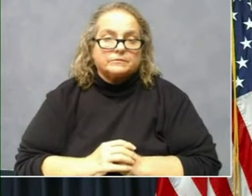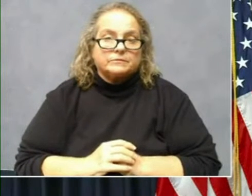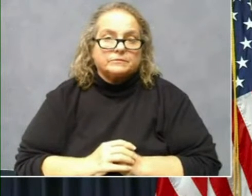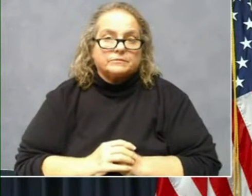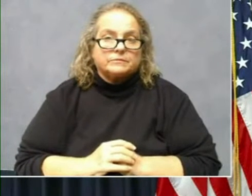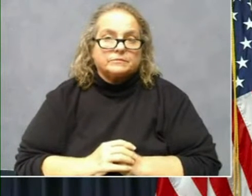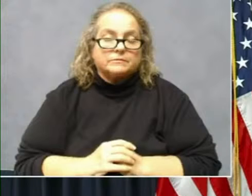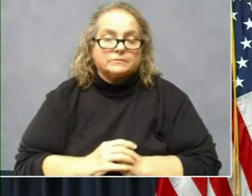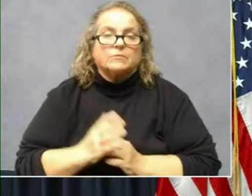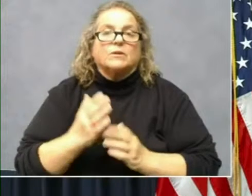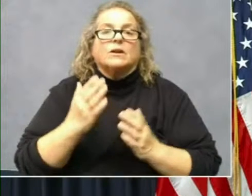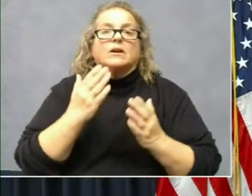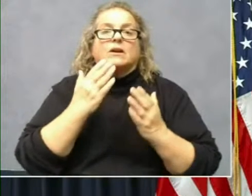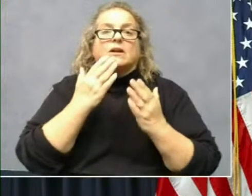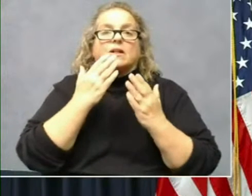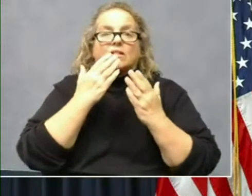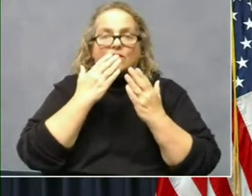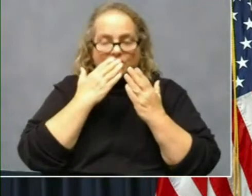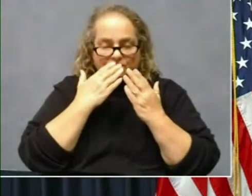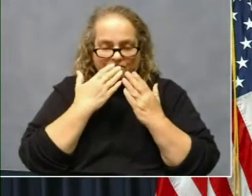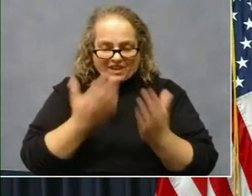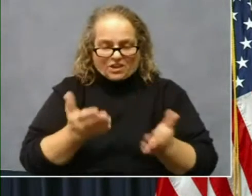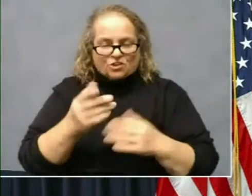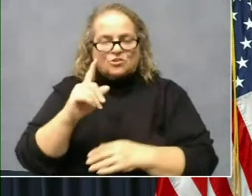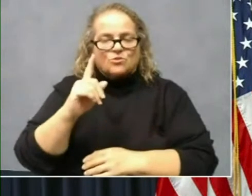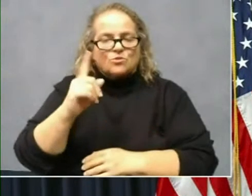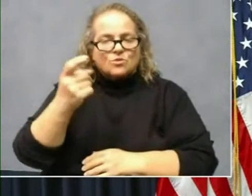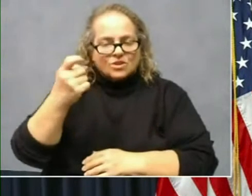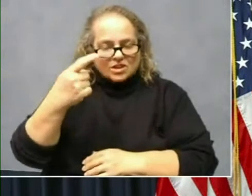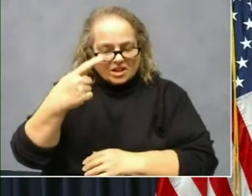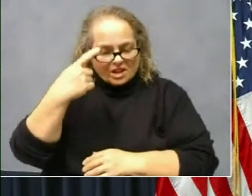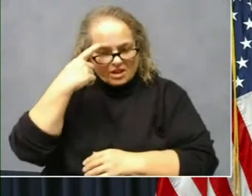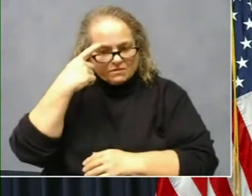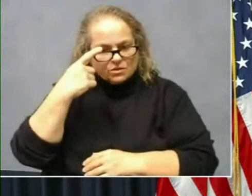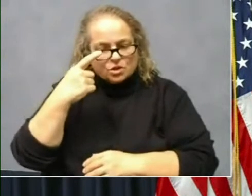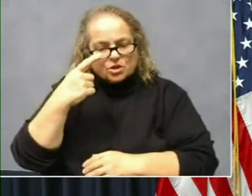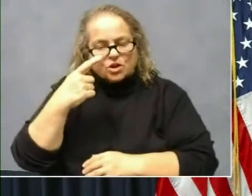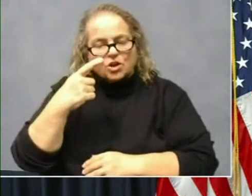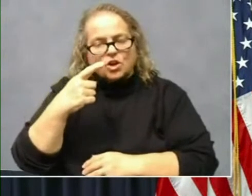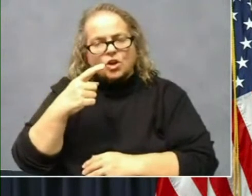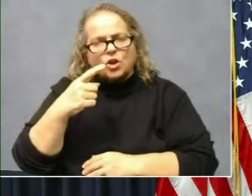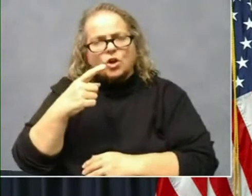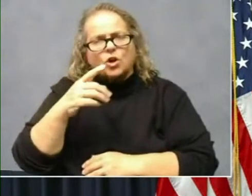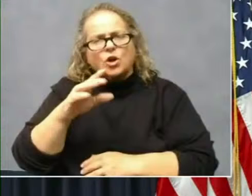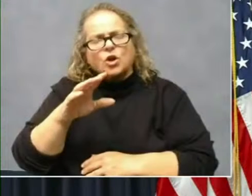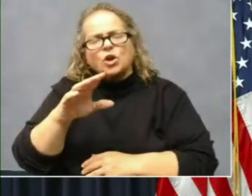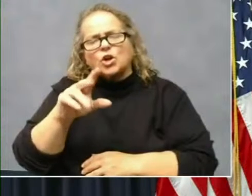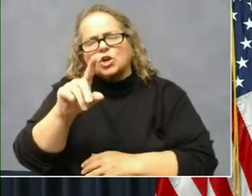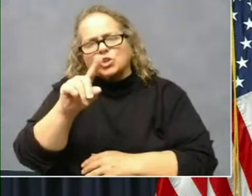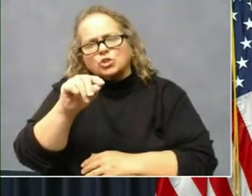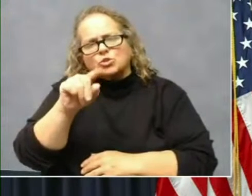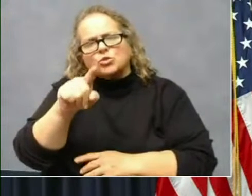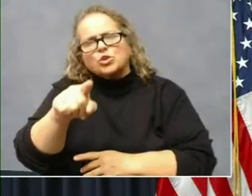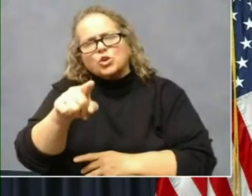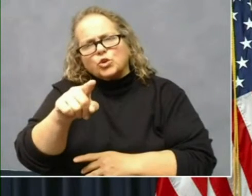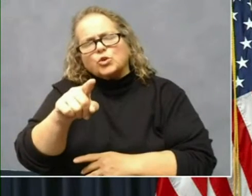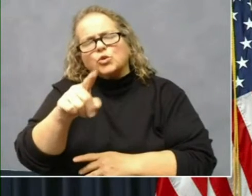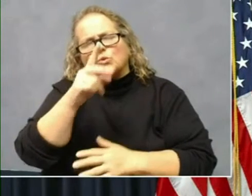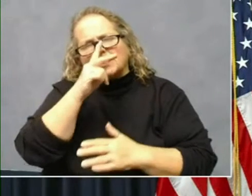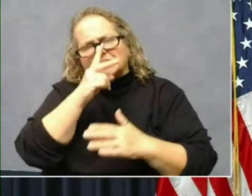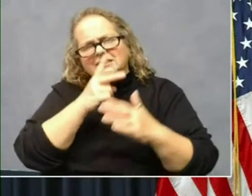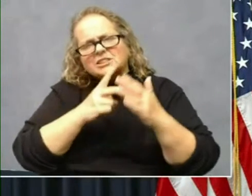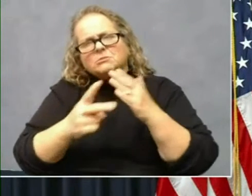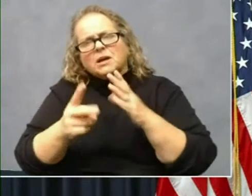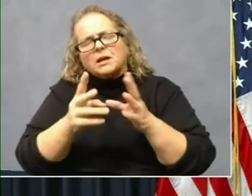Thank you, Governor. Do you anticipate, I guess, meeting with legislative leaders